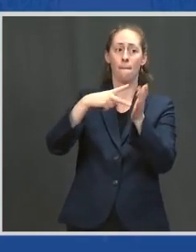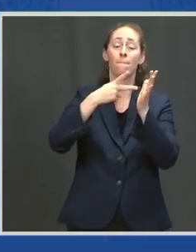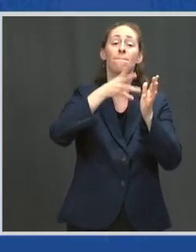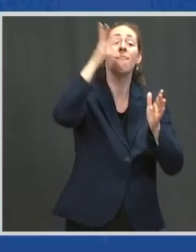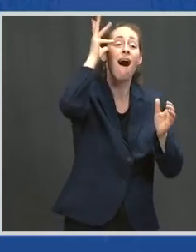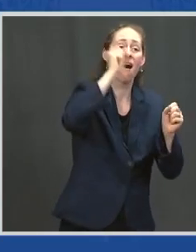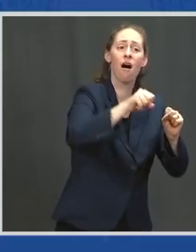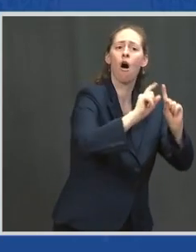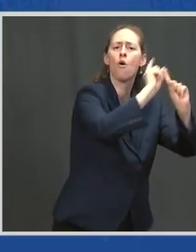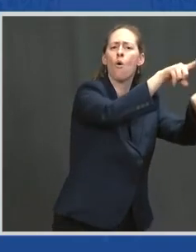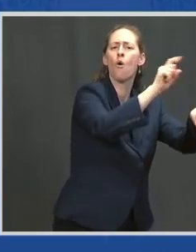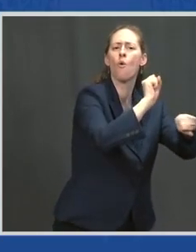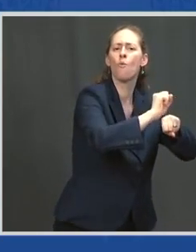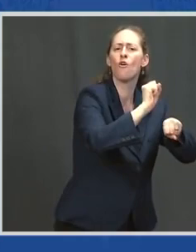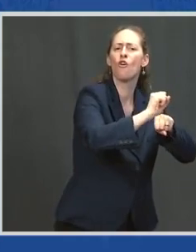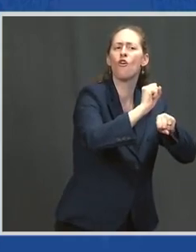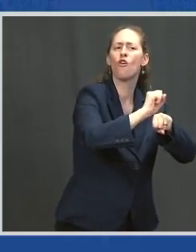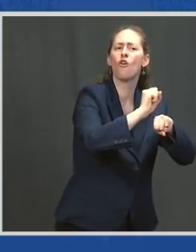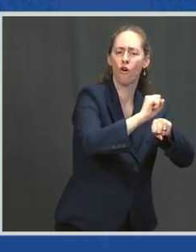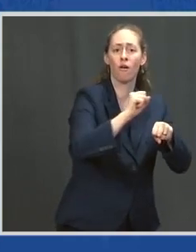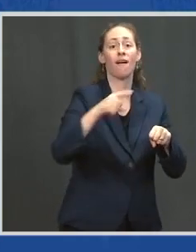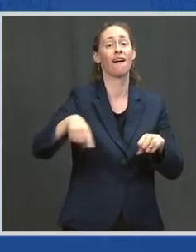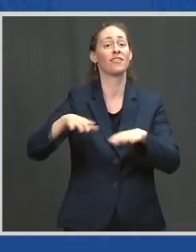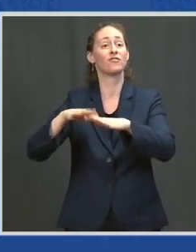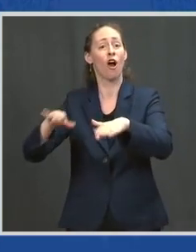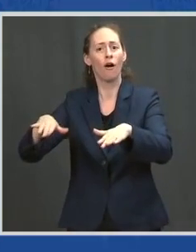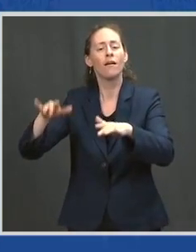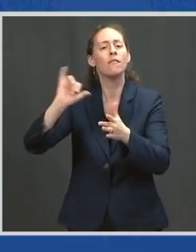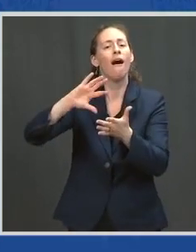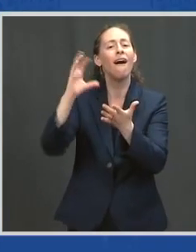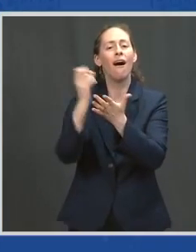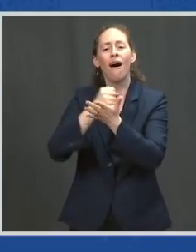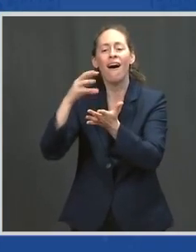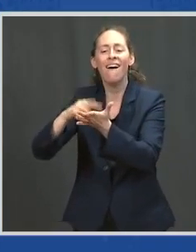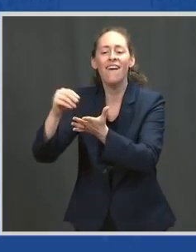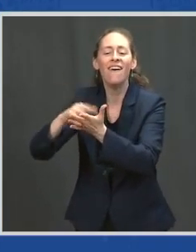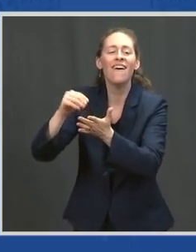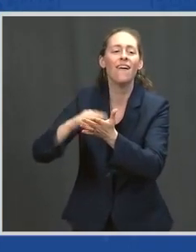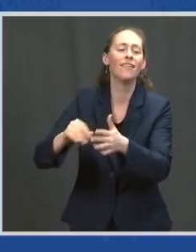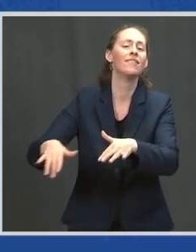for children as they do better in school throughout their lives. You know, it